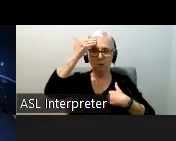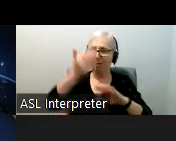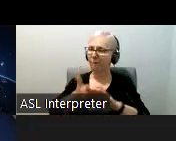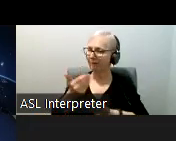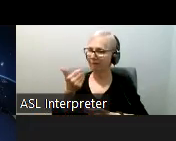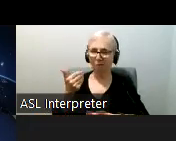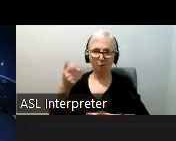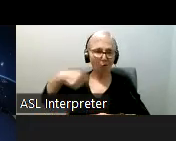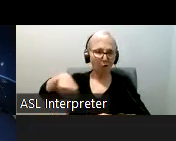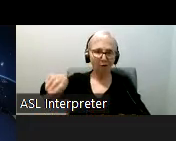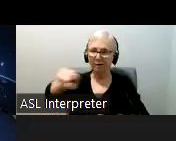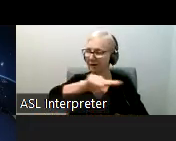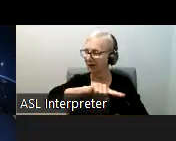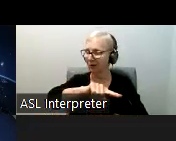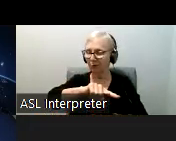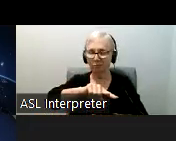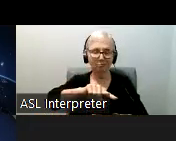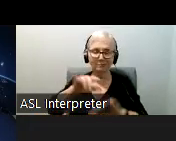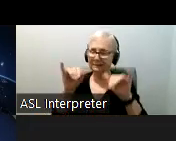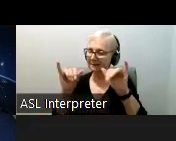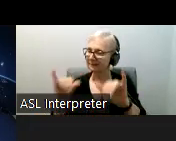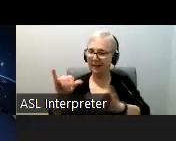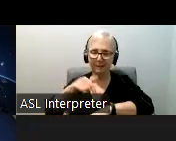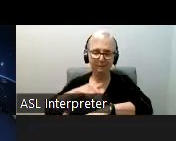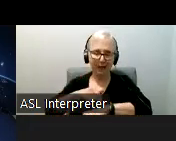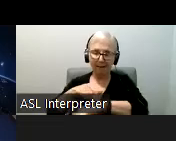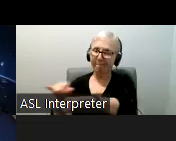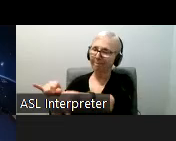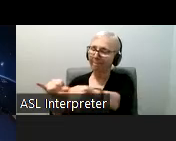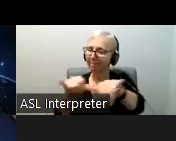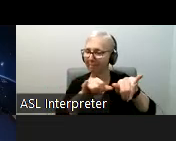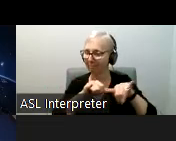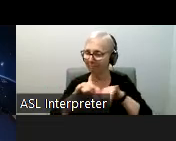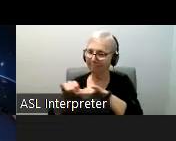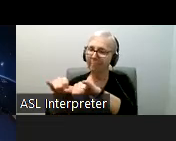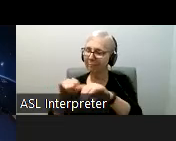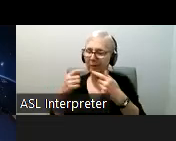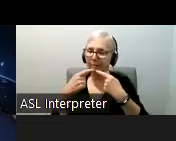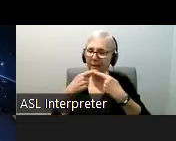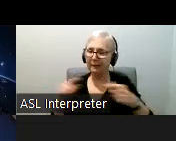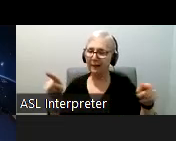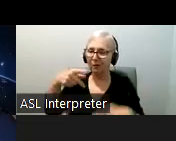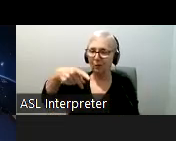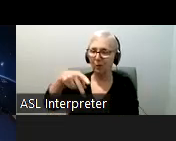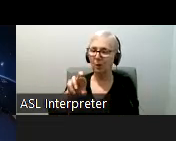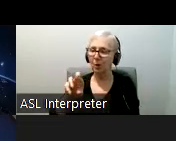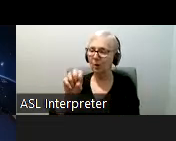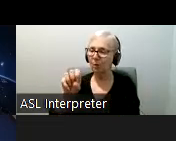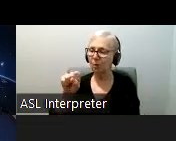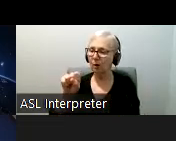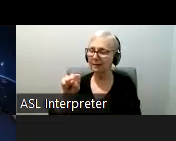The staff at BHA, we won't know any sooner than everyone else. And it'll be announced through a press release through the governor's